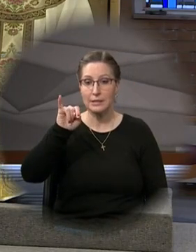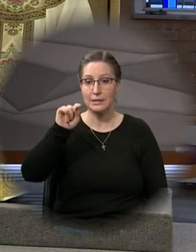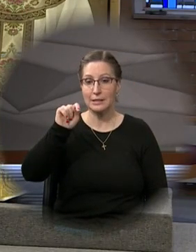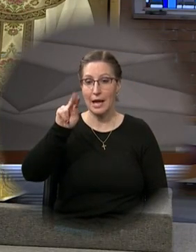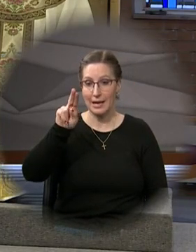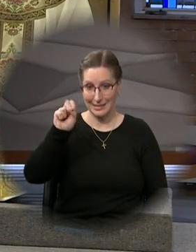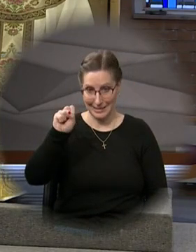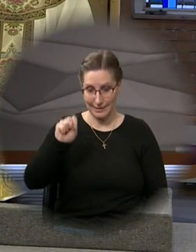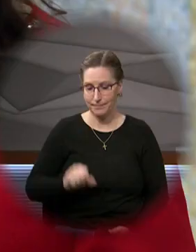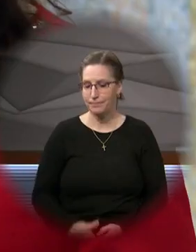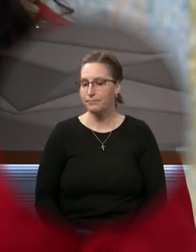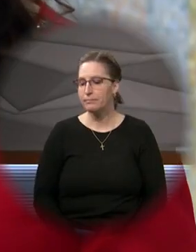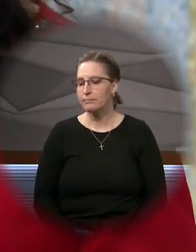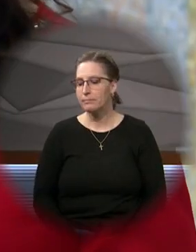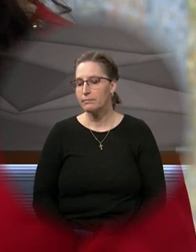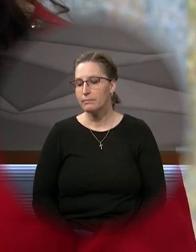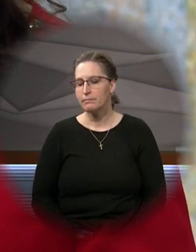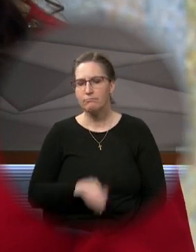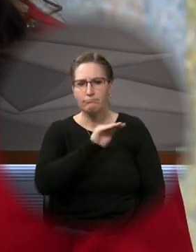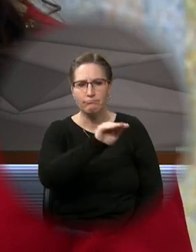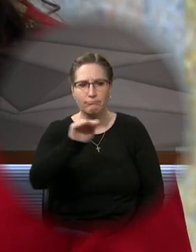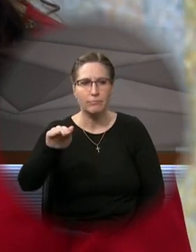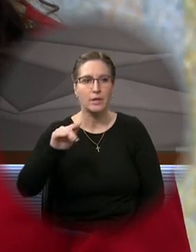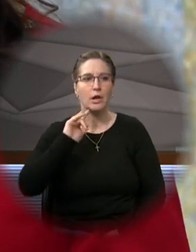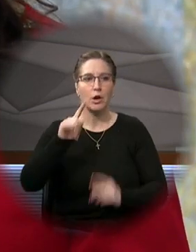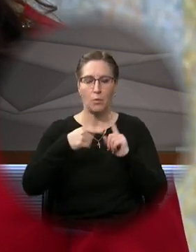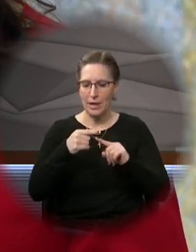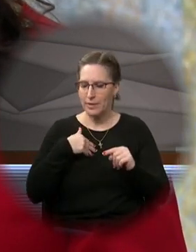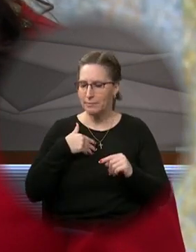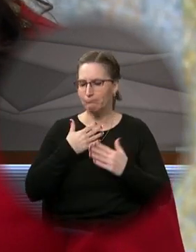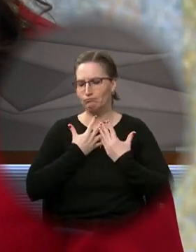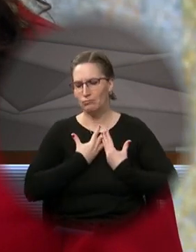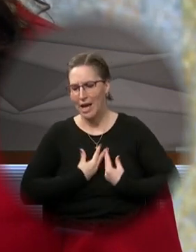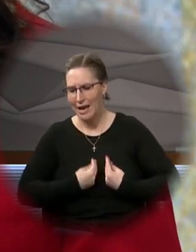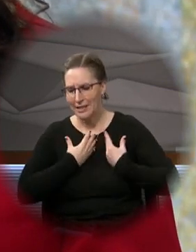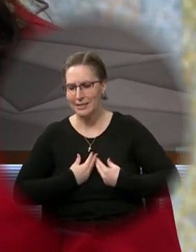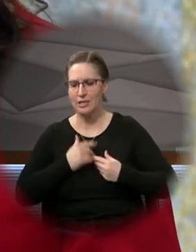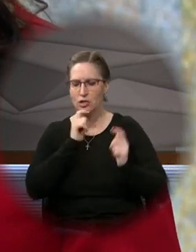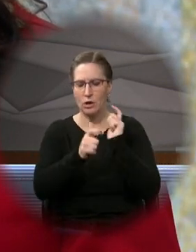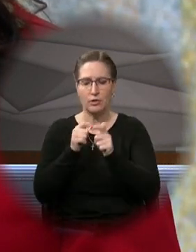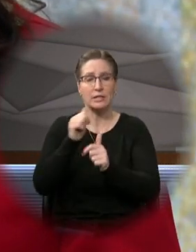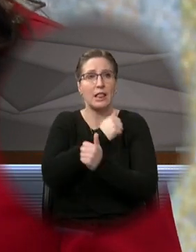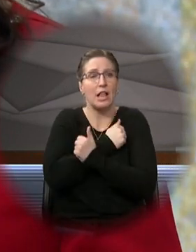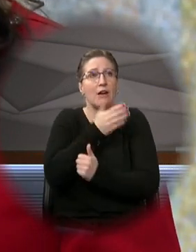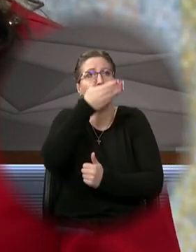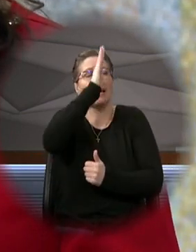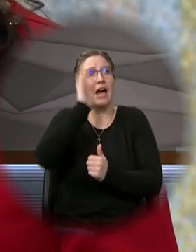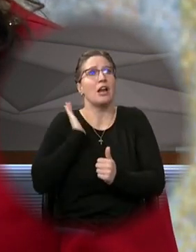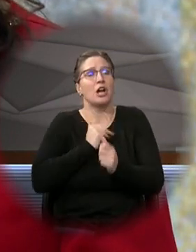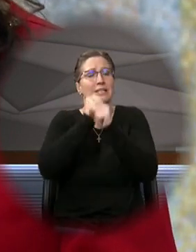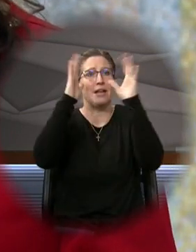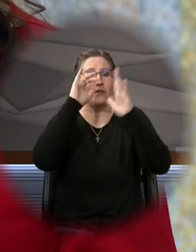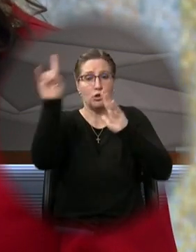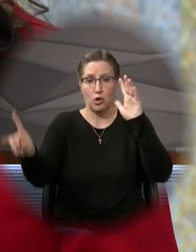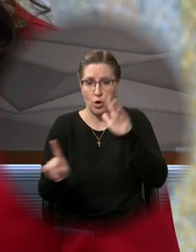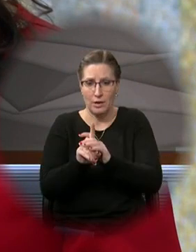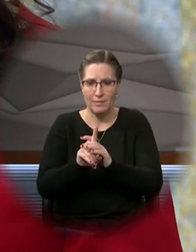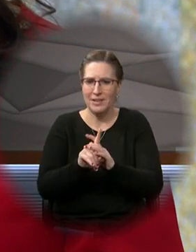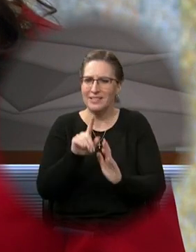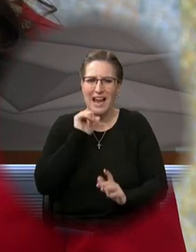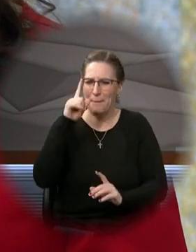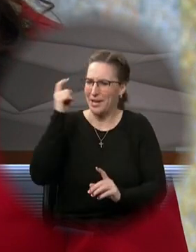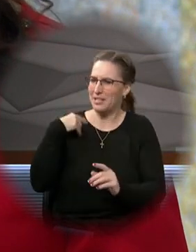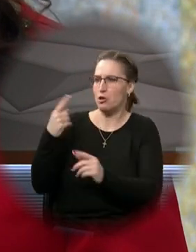Beloved, when the kindness and generous love of God our Savior appeared, not because of any